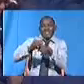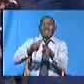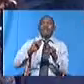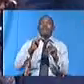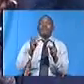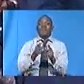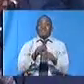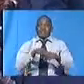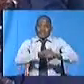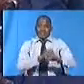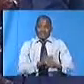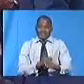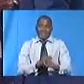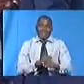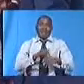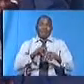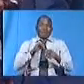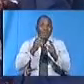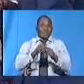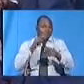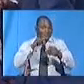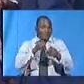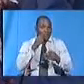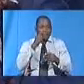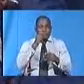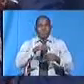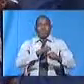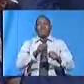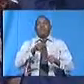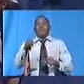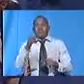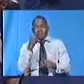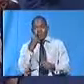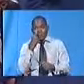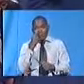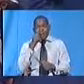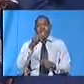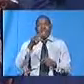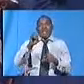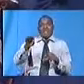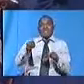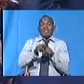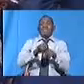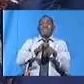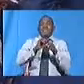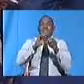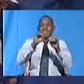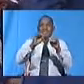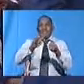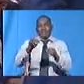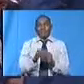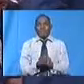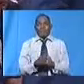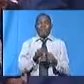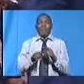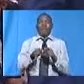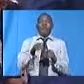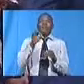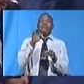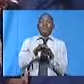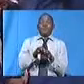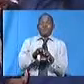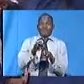the polling station level. They were actually trained by Electoral Commission as well. In fact, the polling